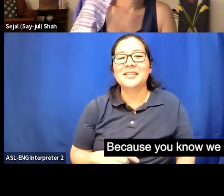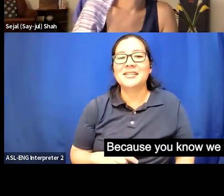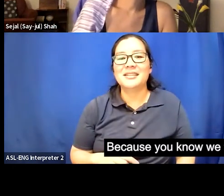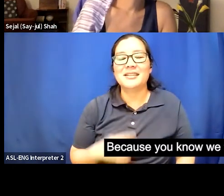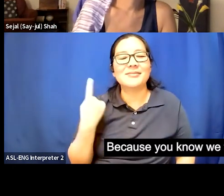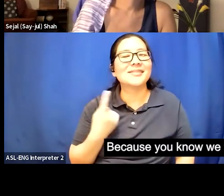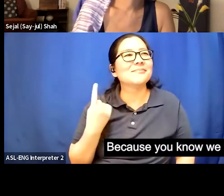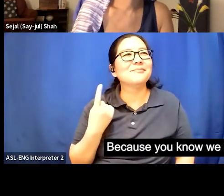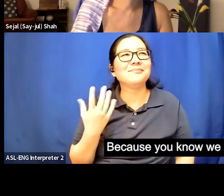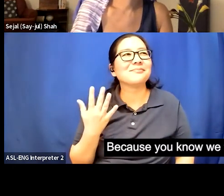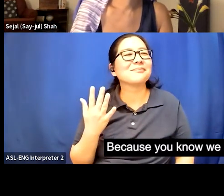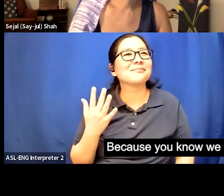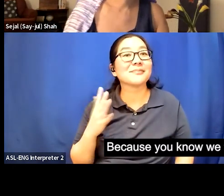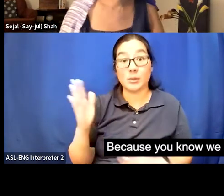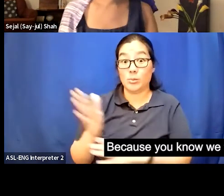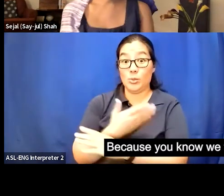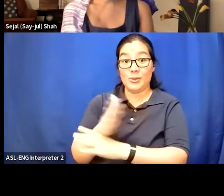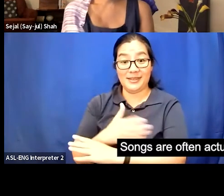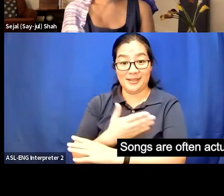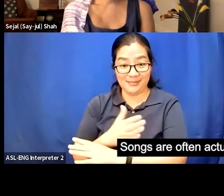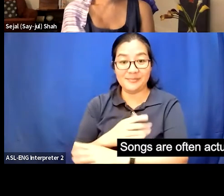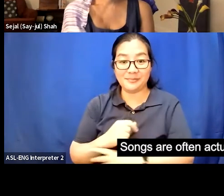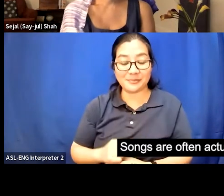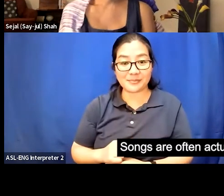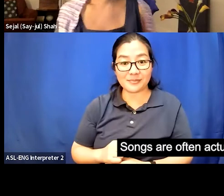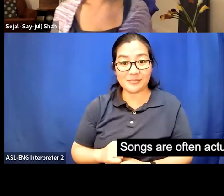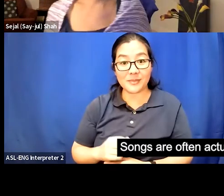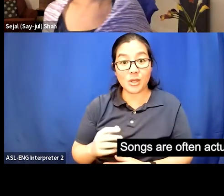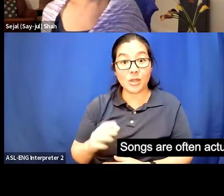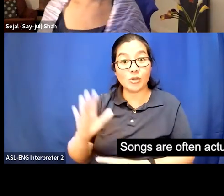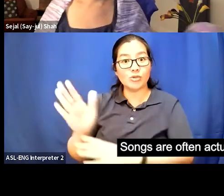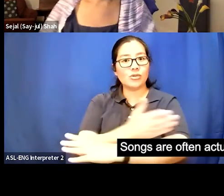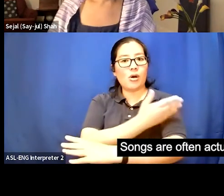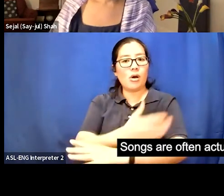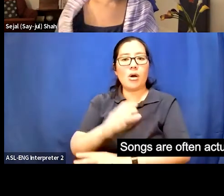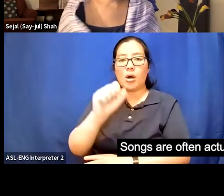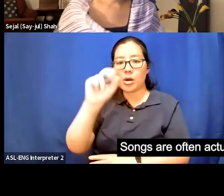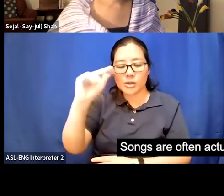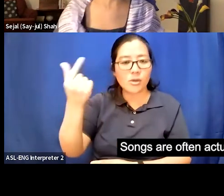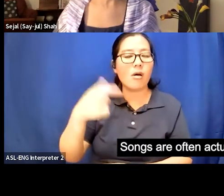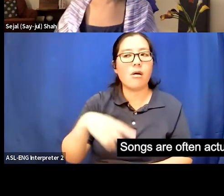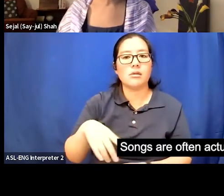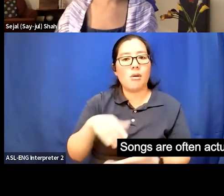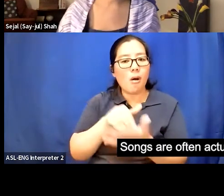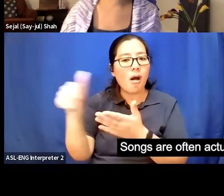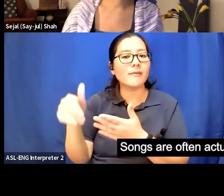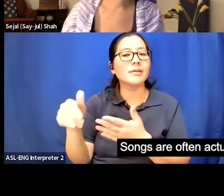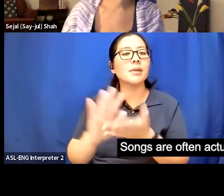about in music, right? Like, songs are often actually collage type